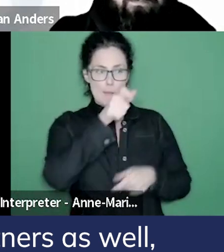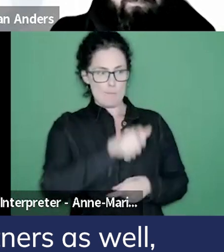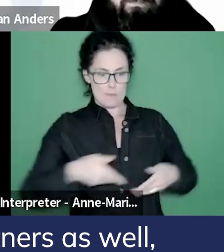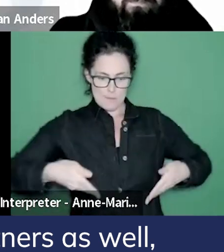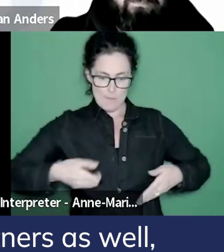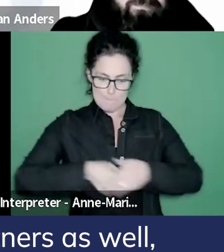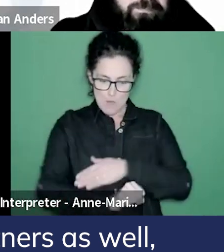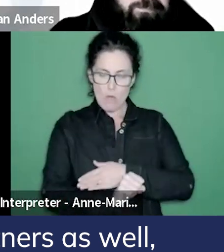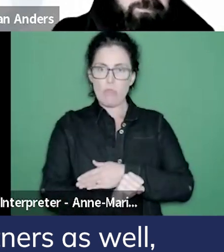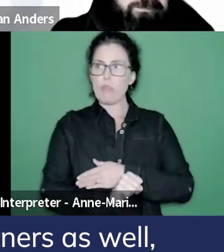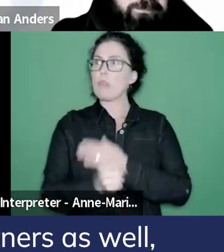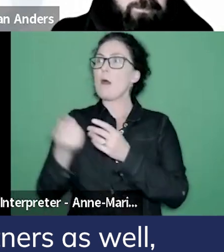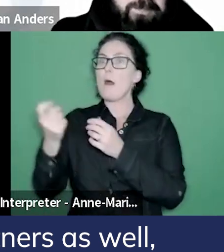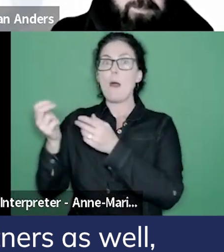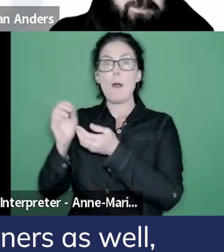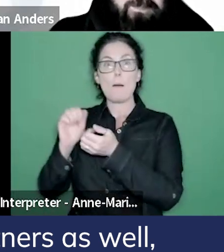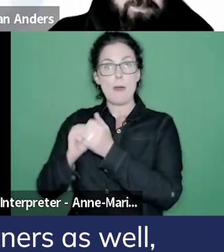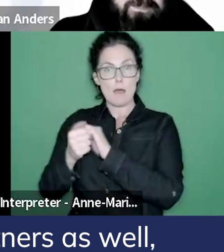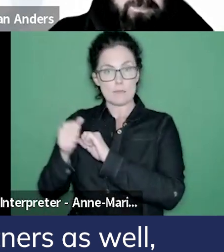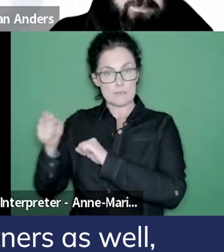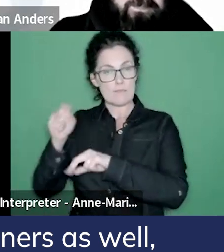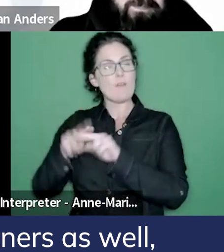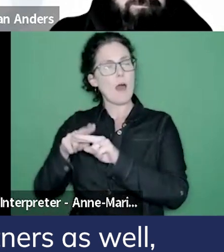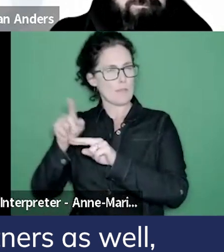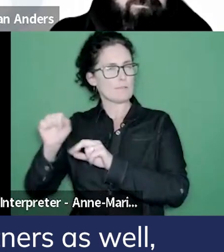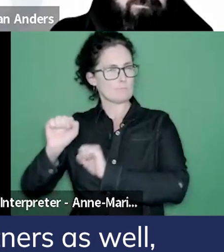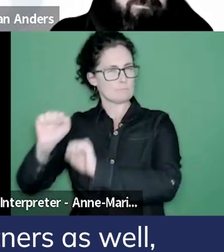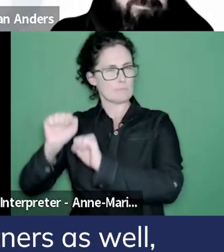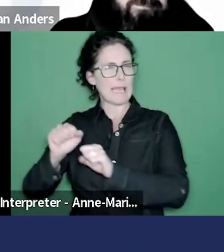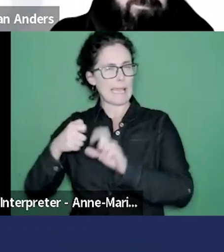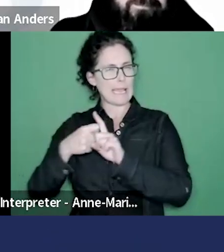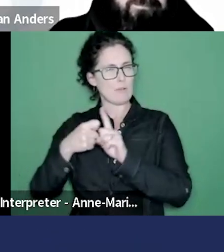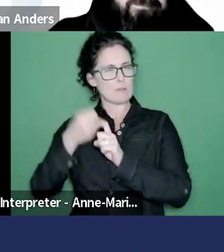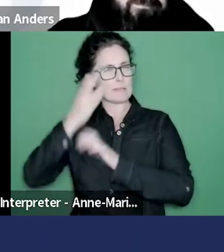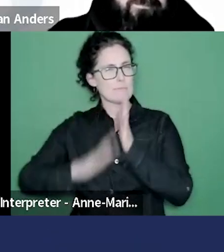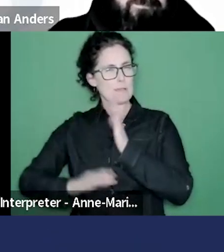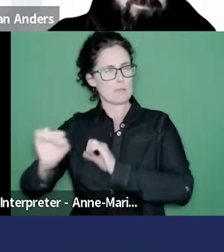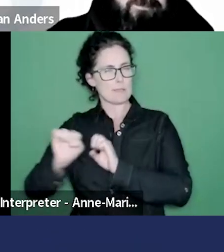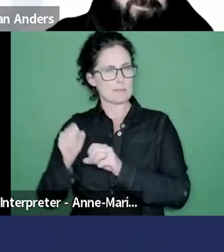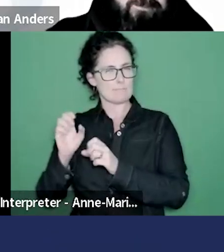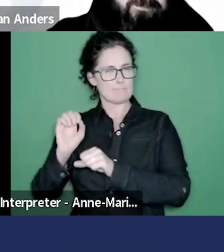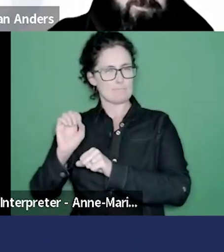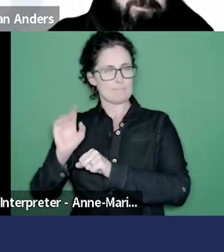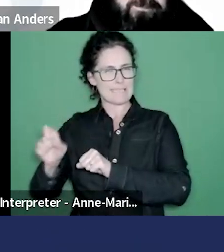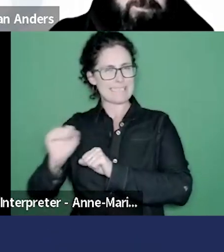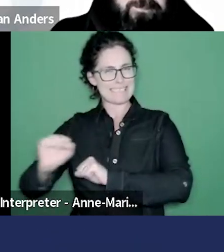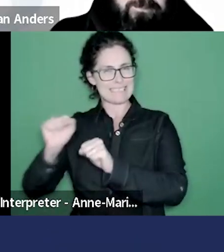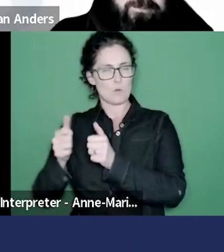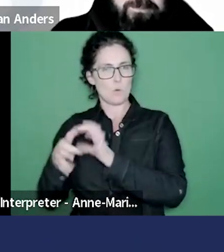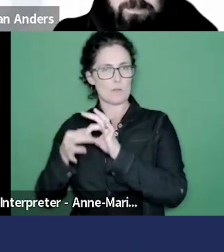on partners as well, and fathers in particular, from Kieran's experience. So I wanted to ask